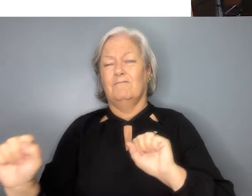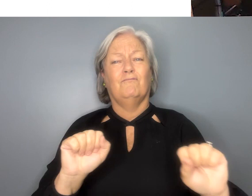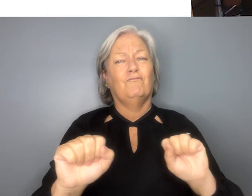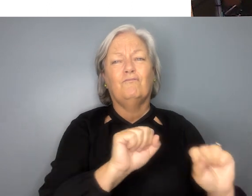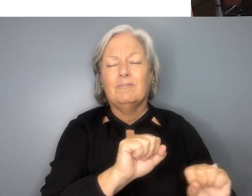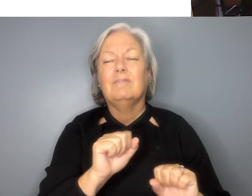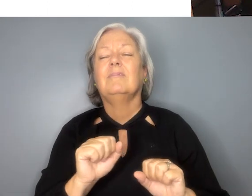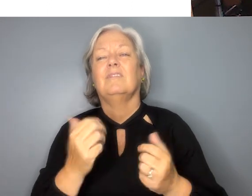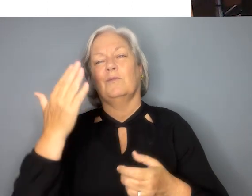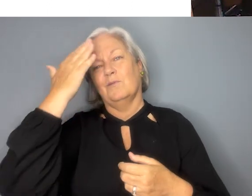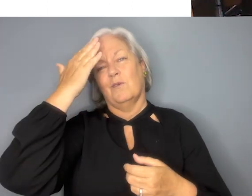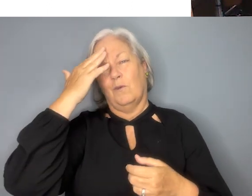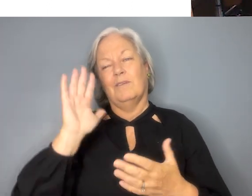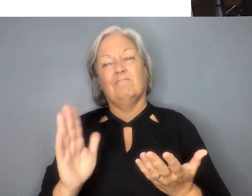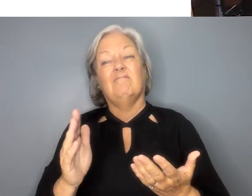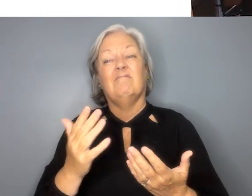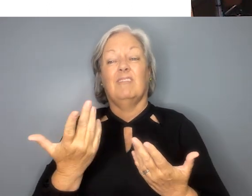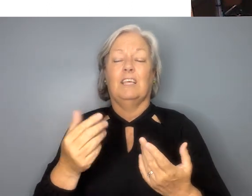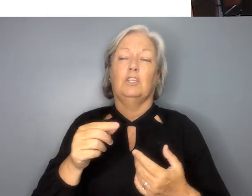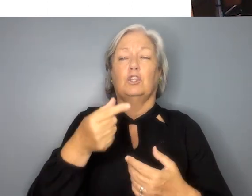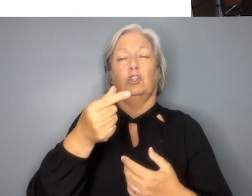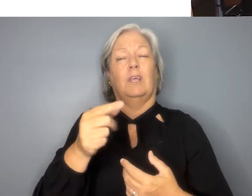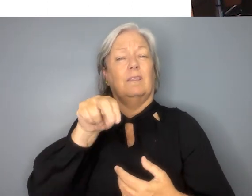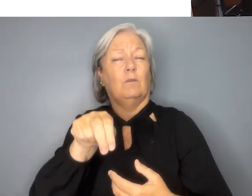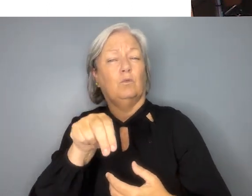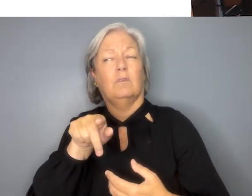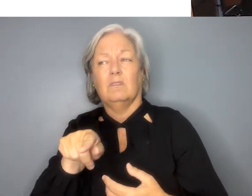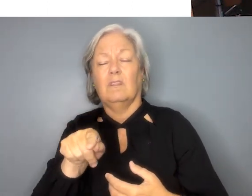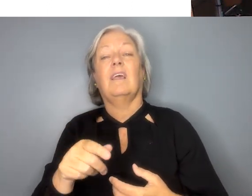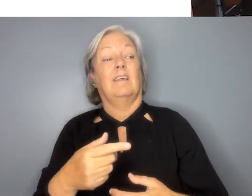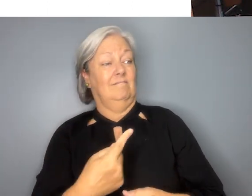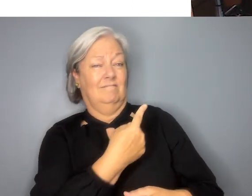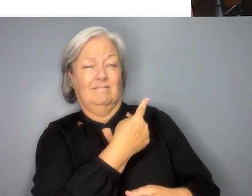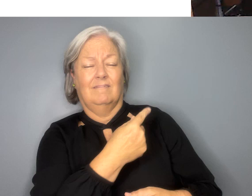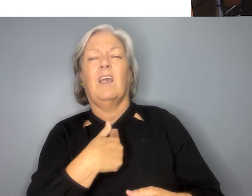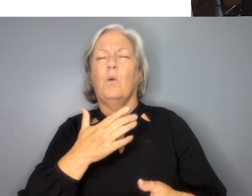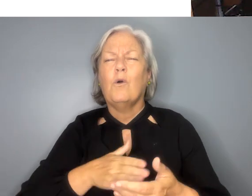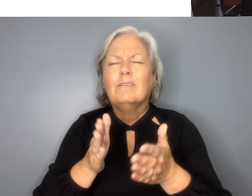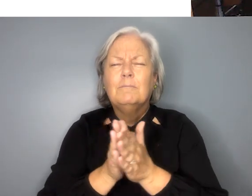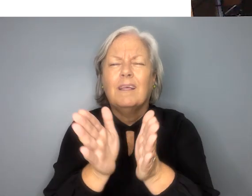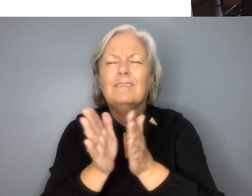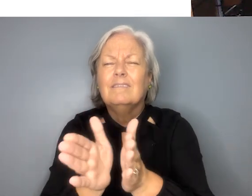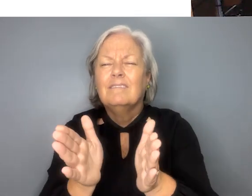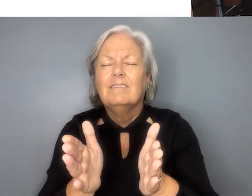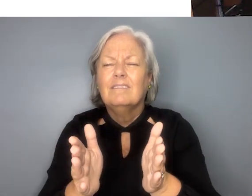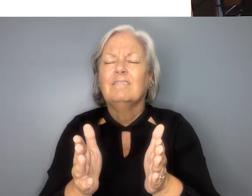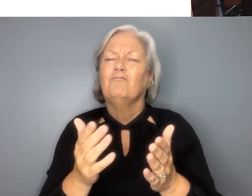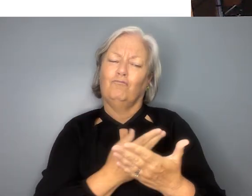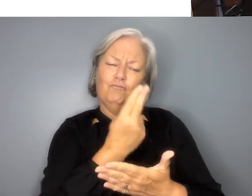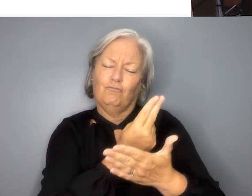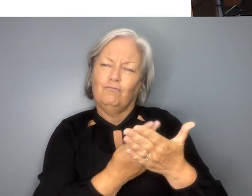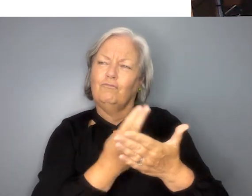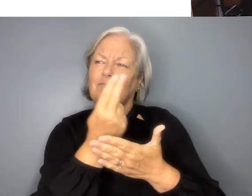the well-known Min spirits, are actually known to be gender neutral. So I did a bit of an artwork here just to explain myself with some of this sort of thing and